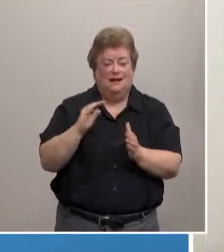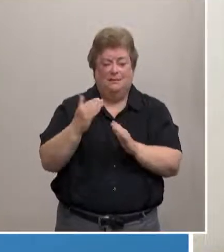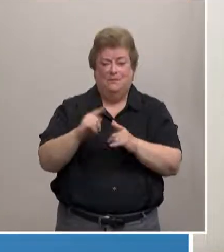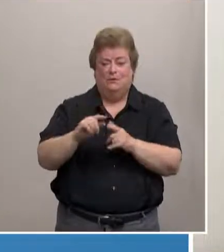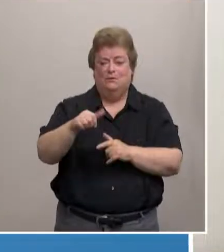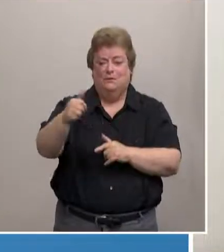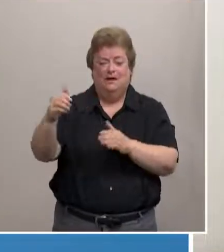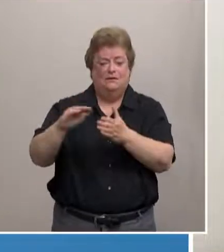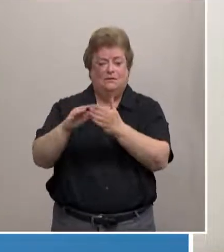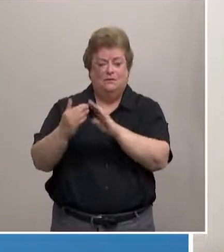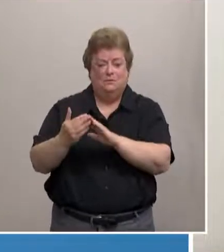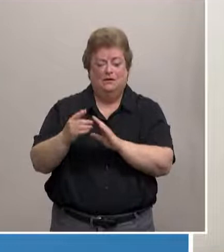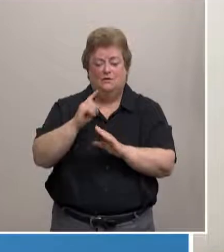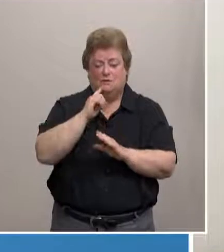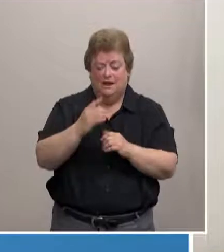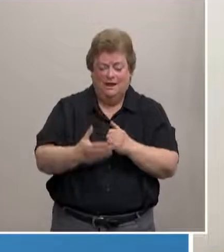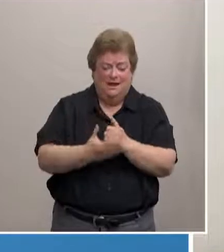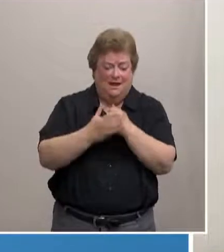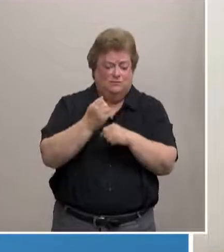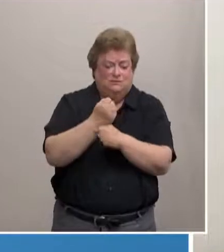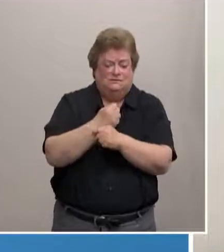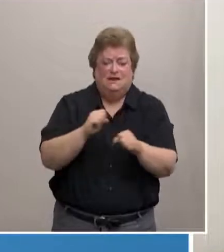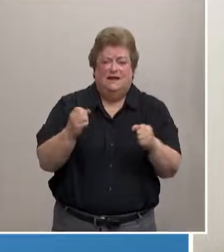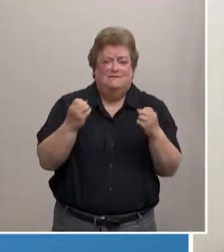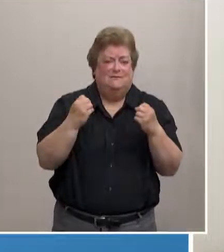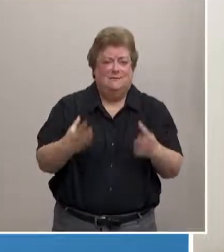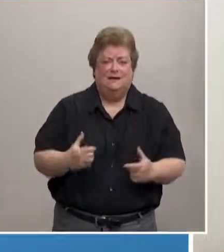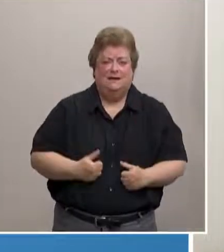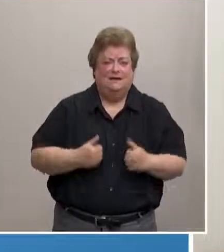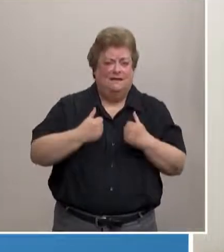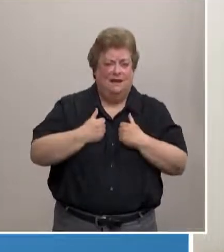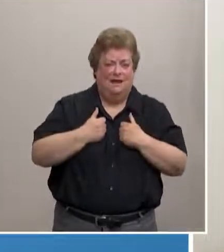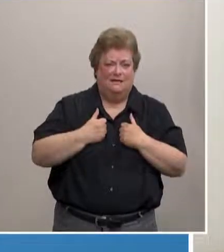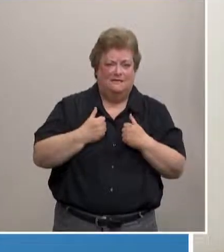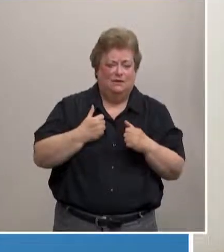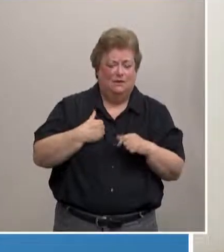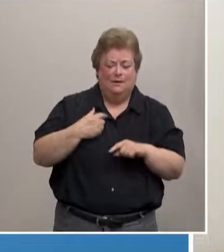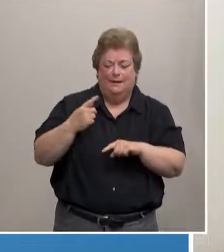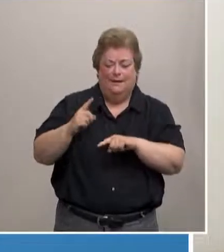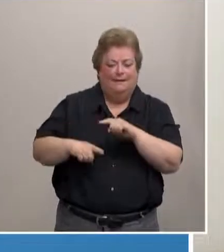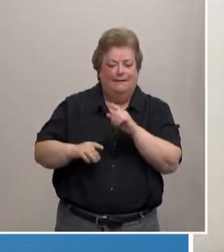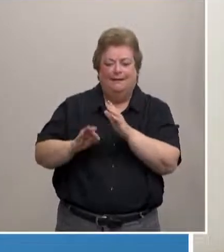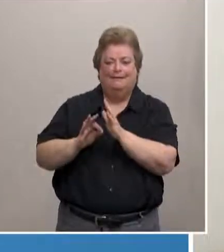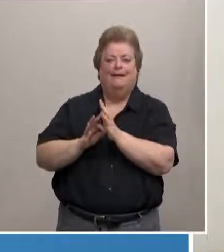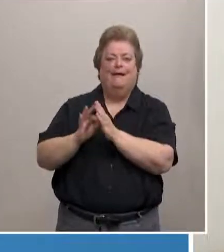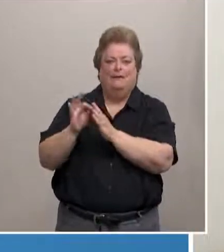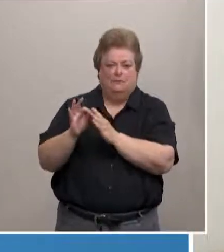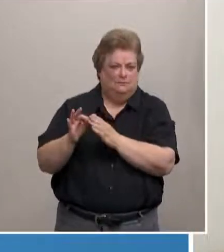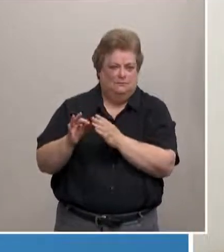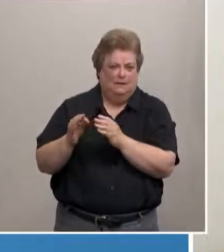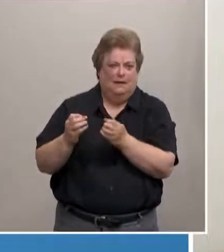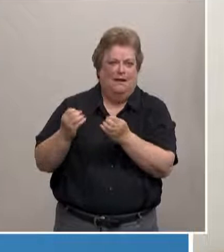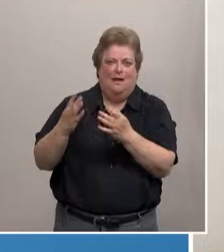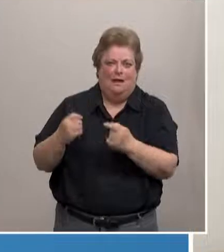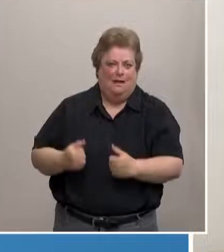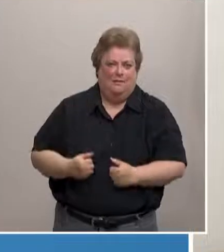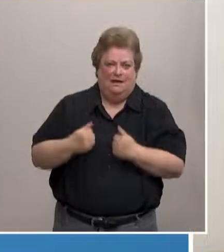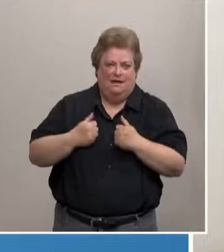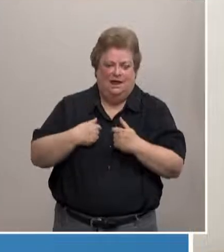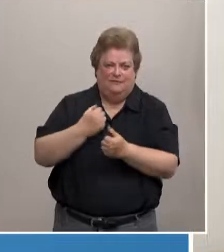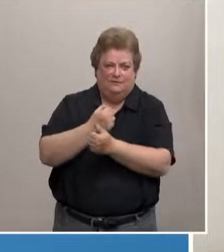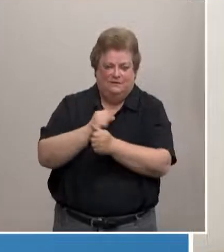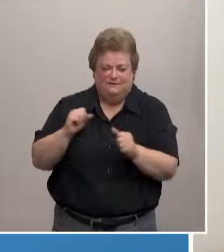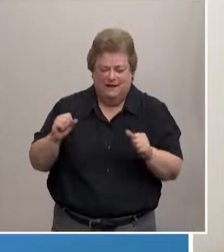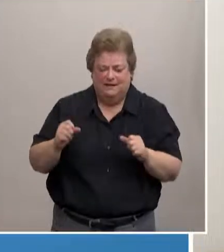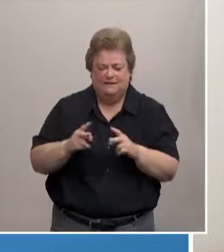really saved a number of lives that we just can't count. It's tremendously